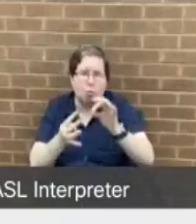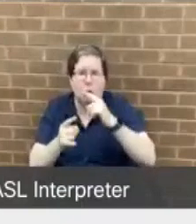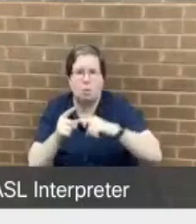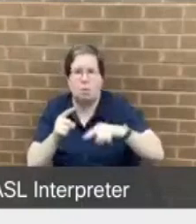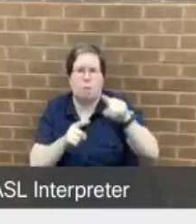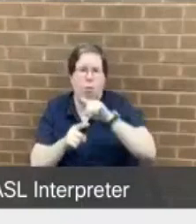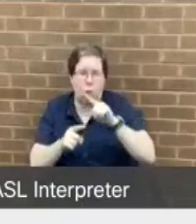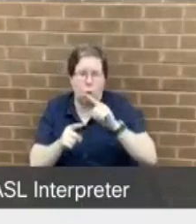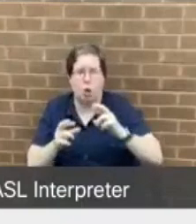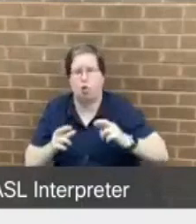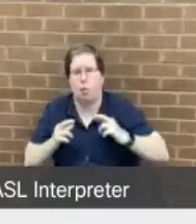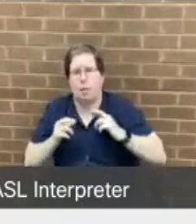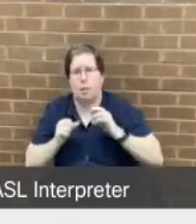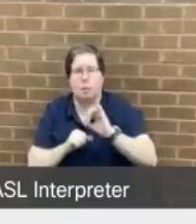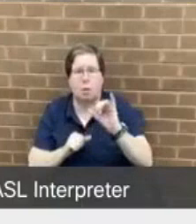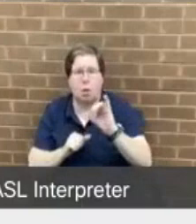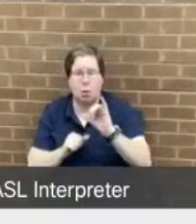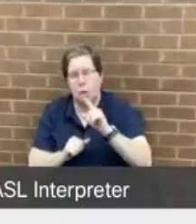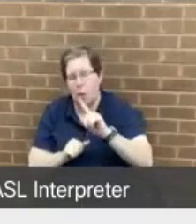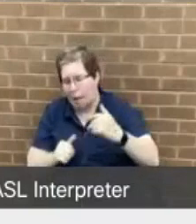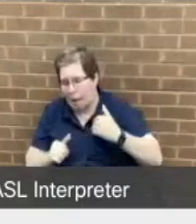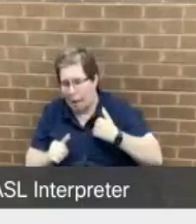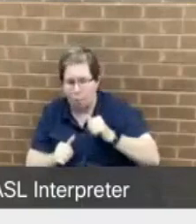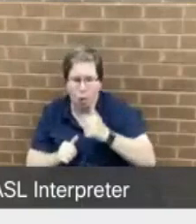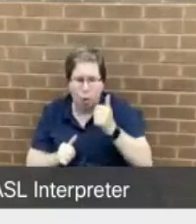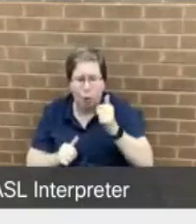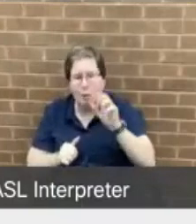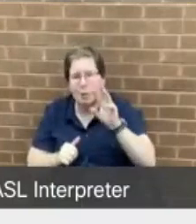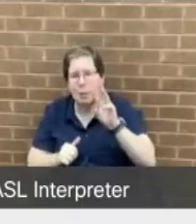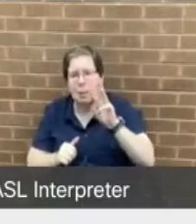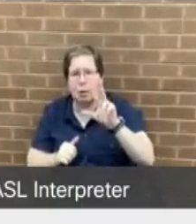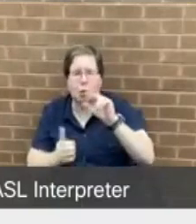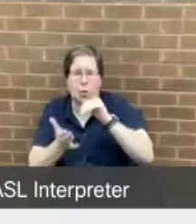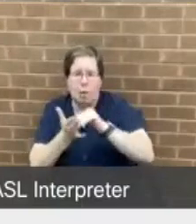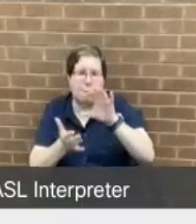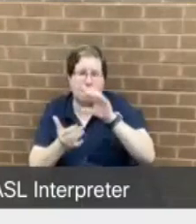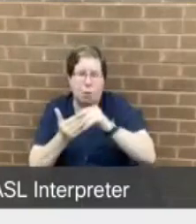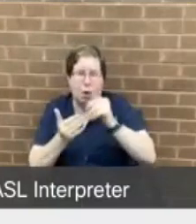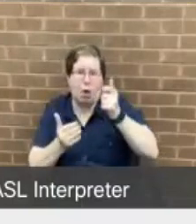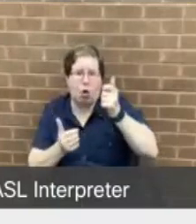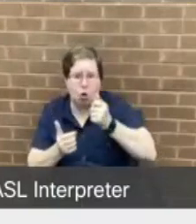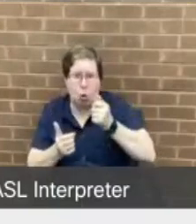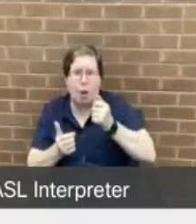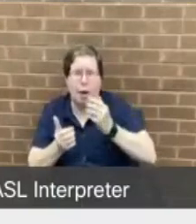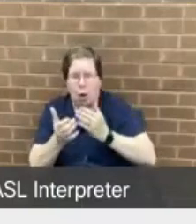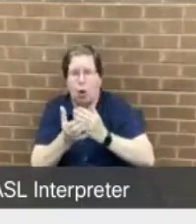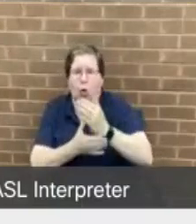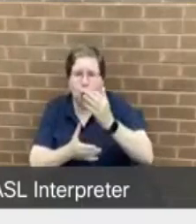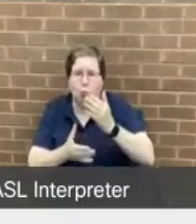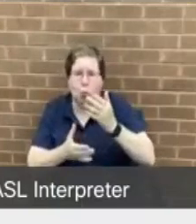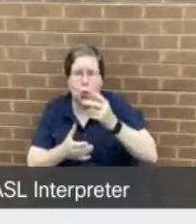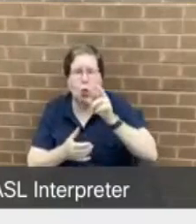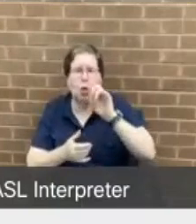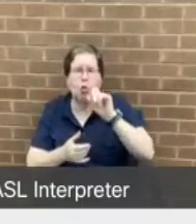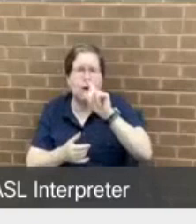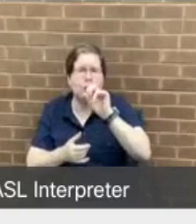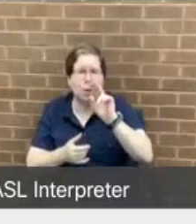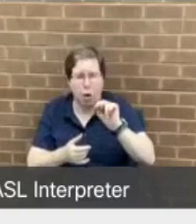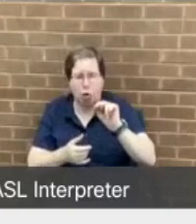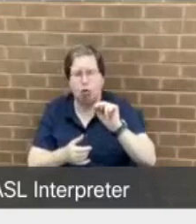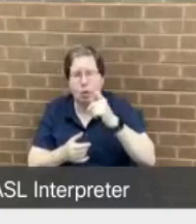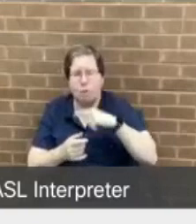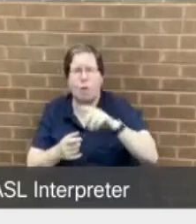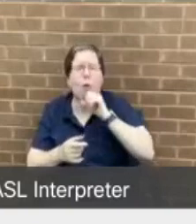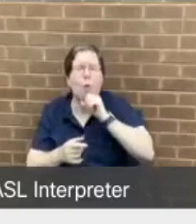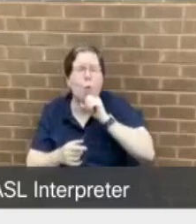residents. The county will also receive another $63,500 grant through a recreational trails program for the